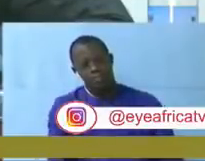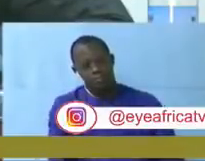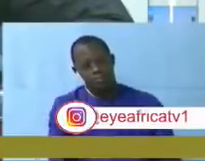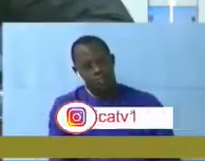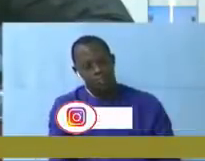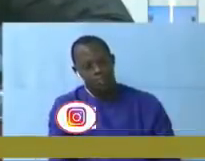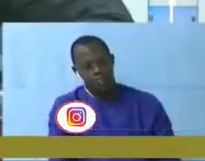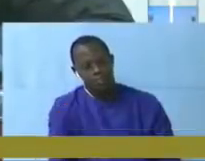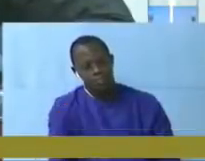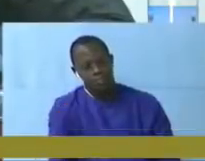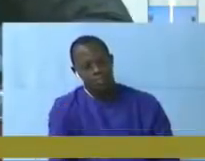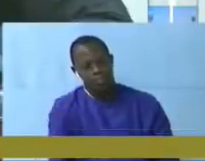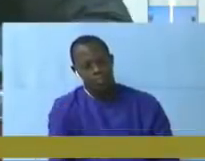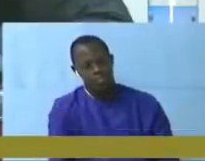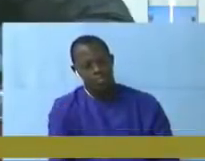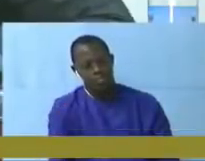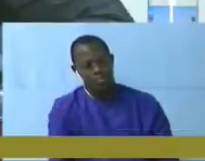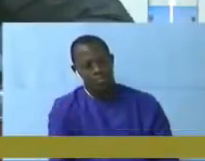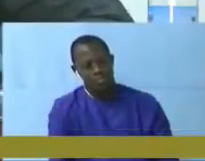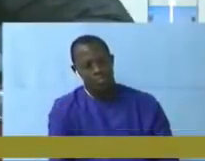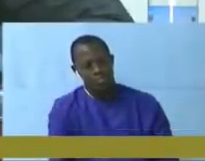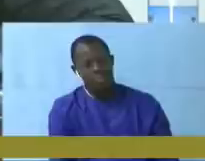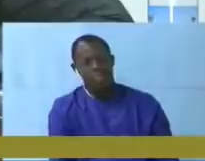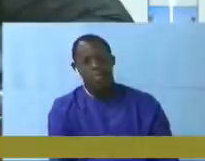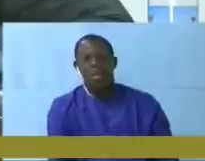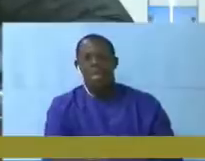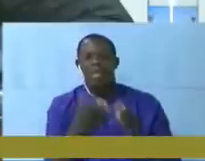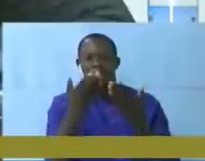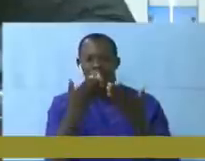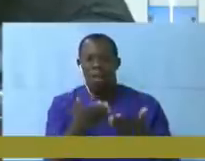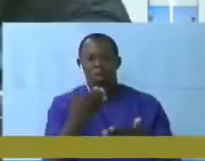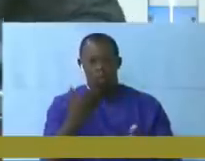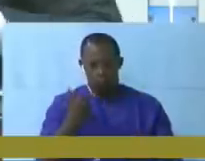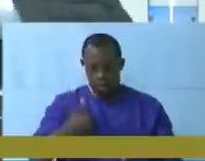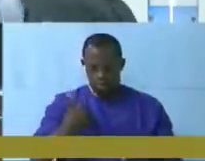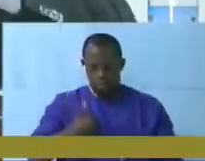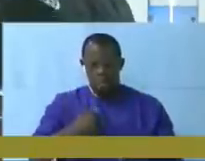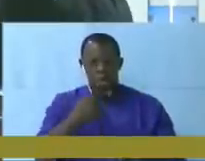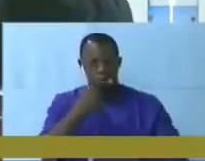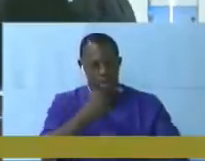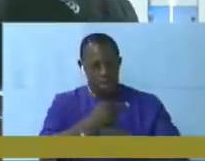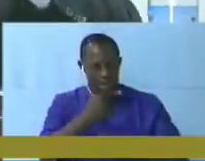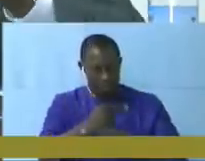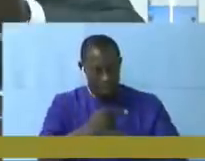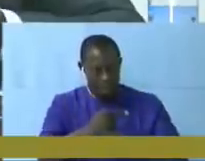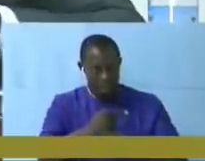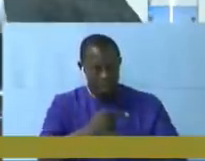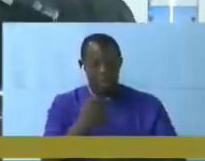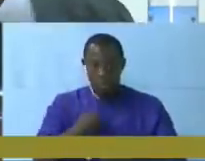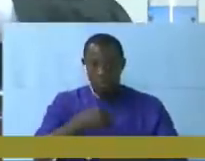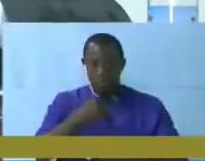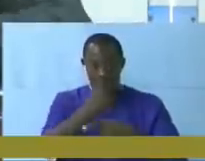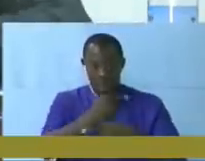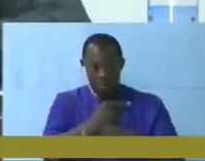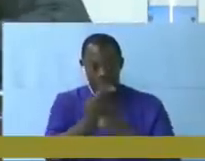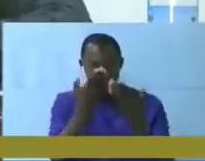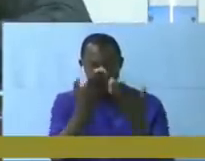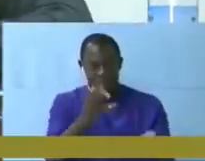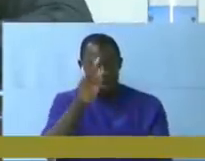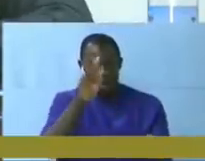people. So the people of the Gambia endorsed